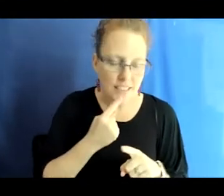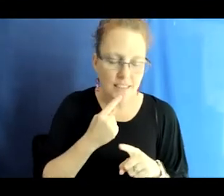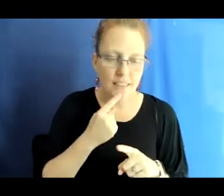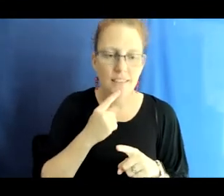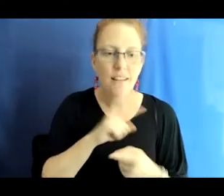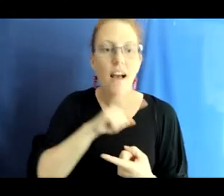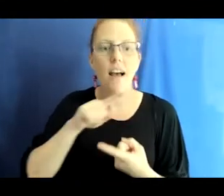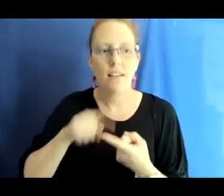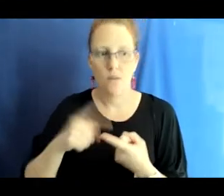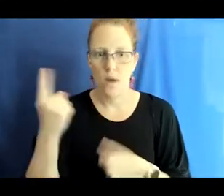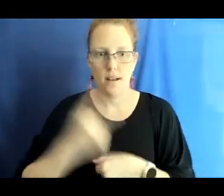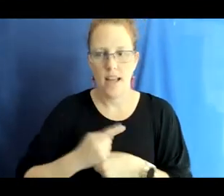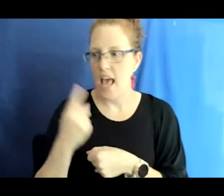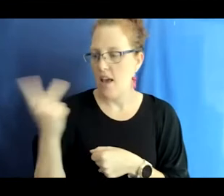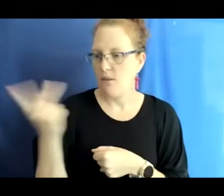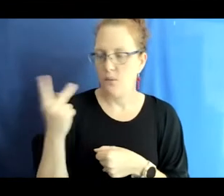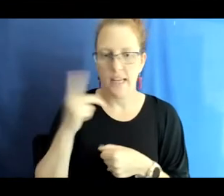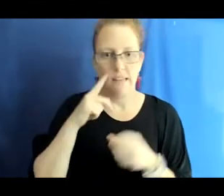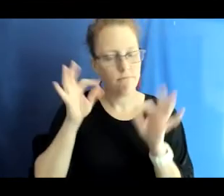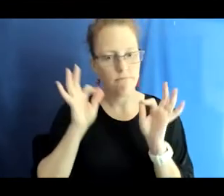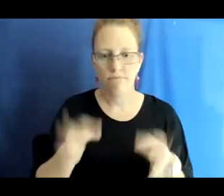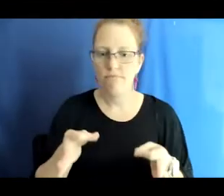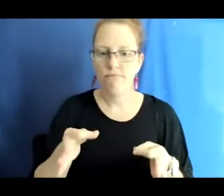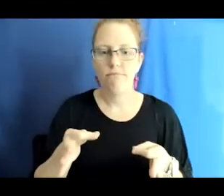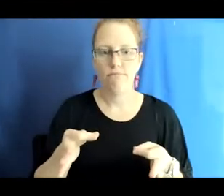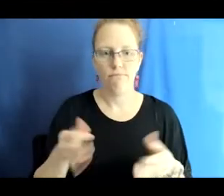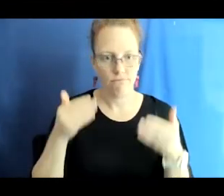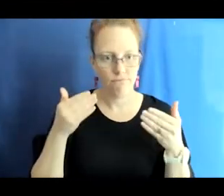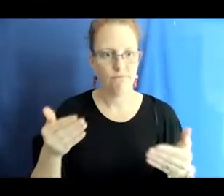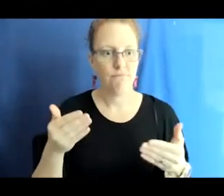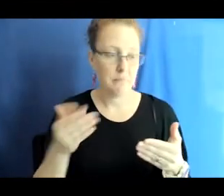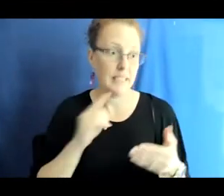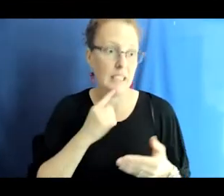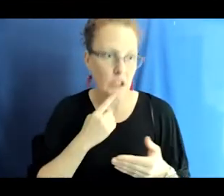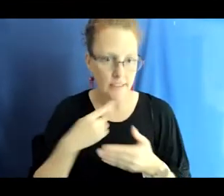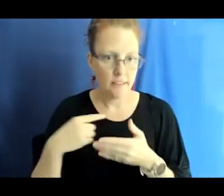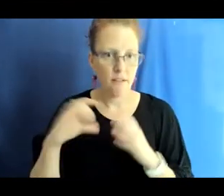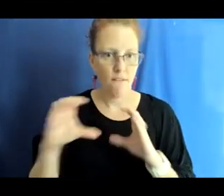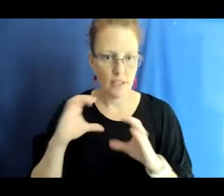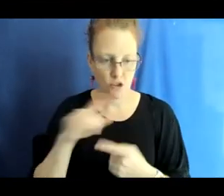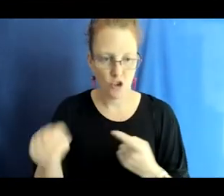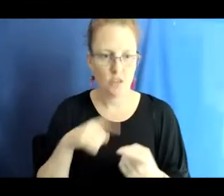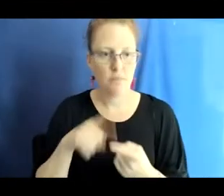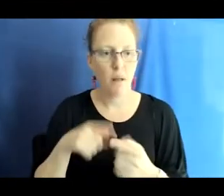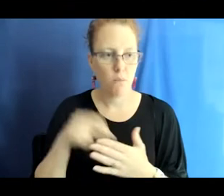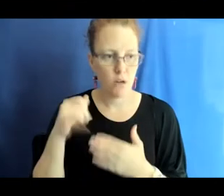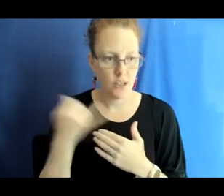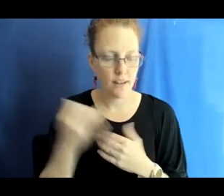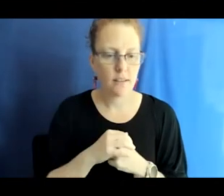until just one day we just decided to make it real. Yeah. I can't really remember that this,